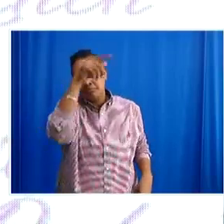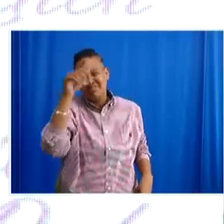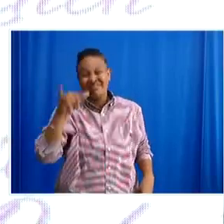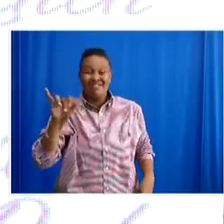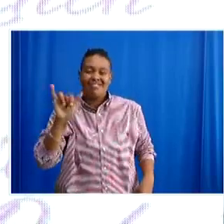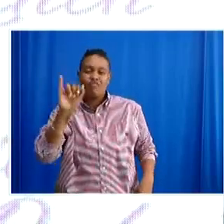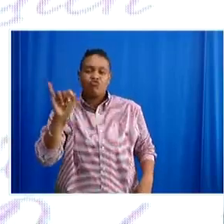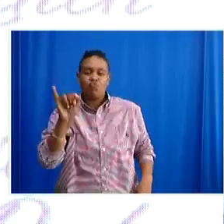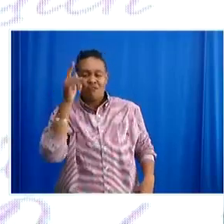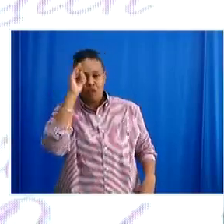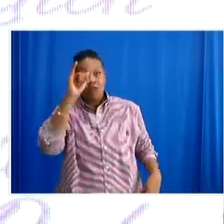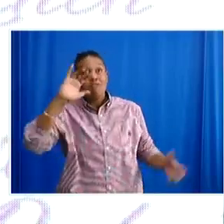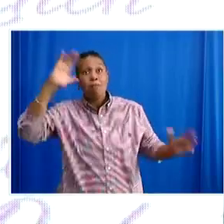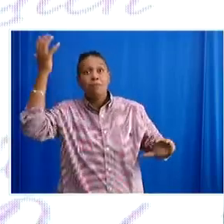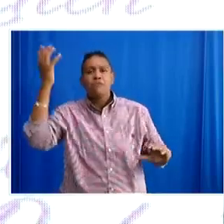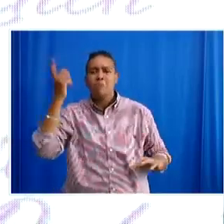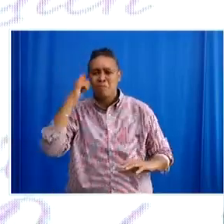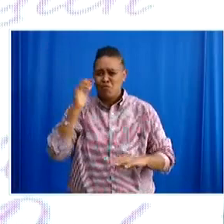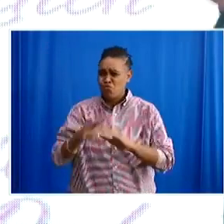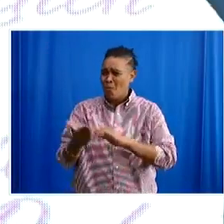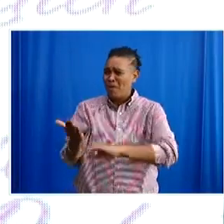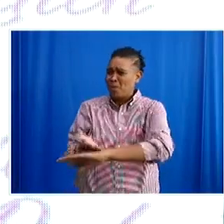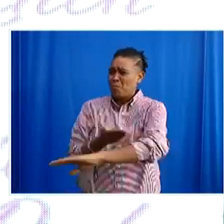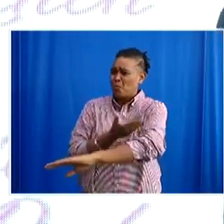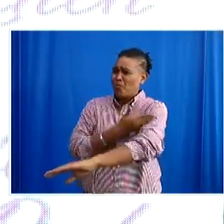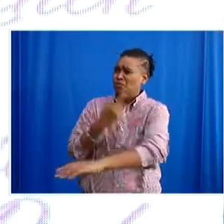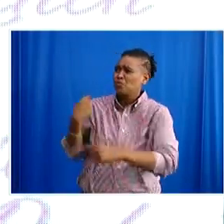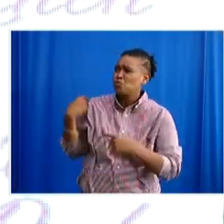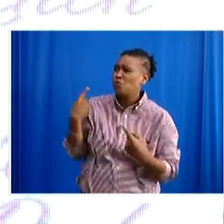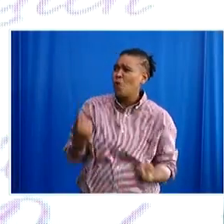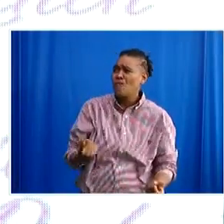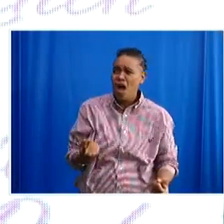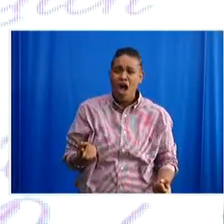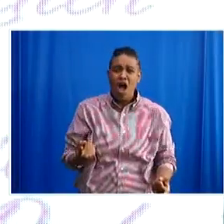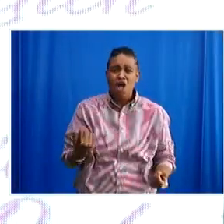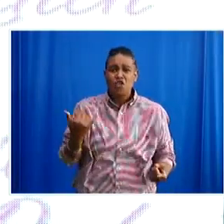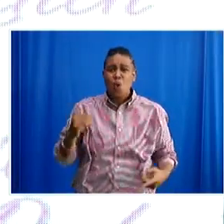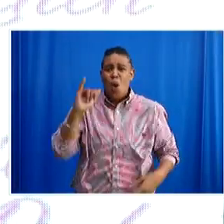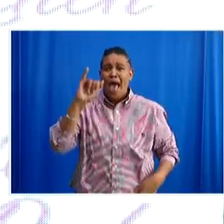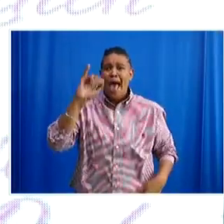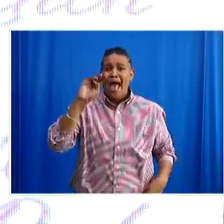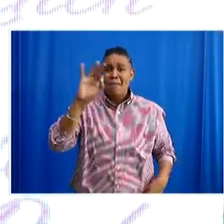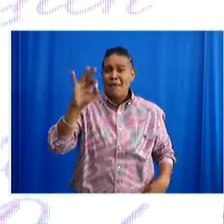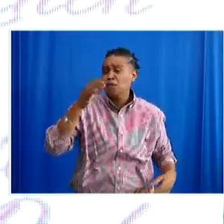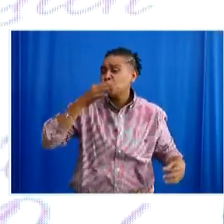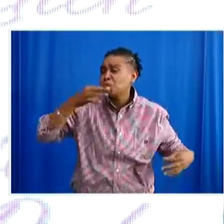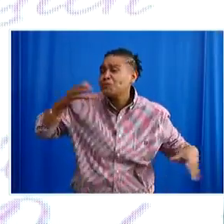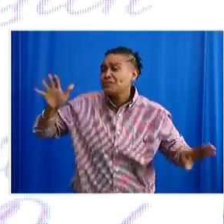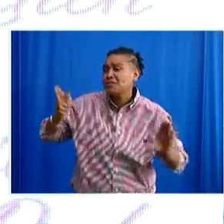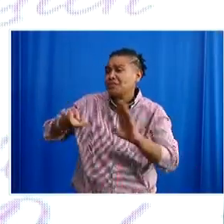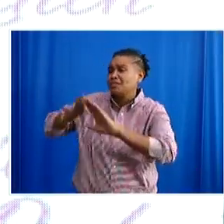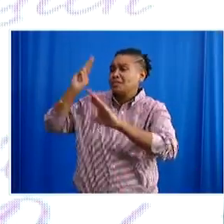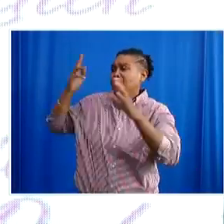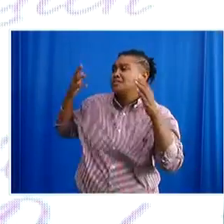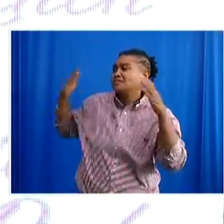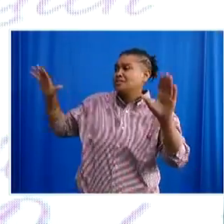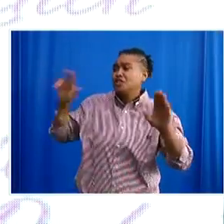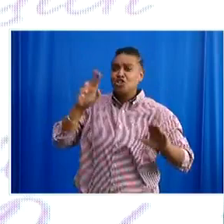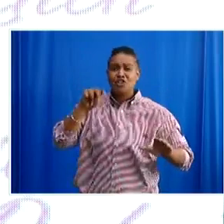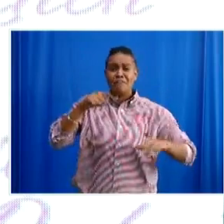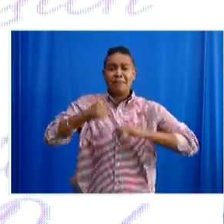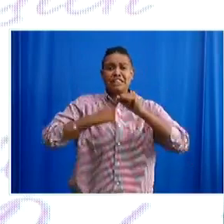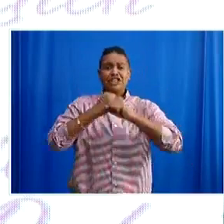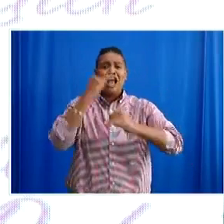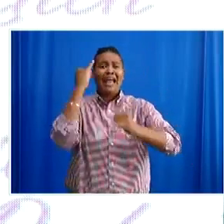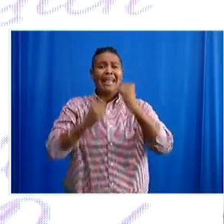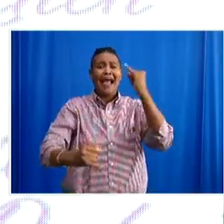having made all the progress that we have made, we are about to exit a program with the International Monetary Fund in November of this year.